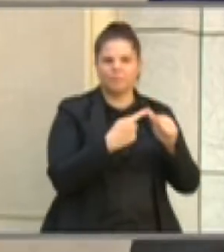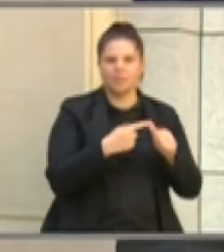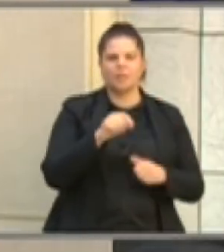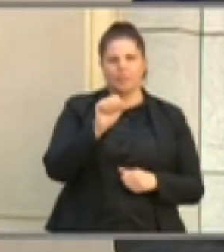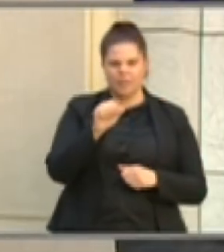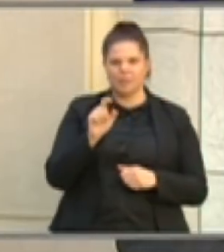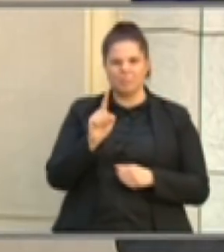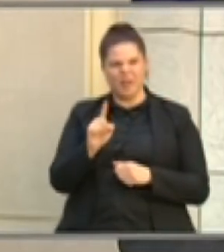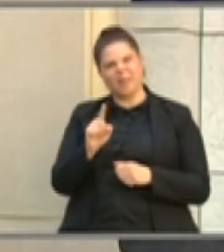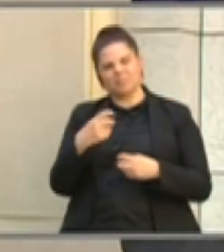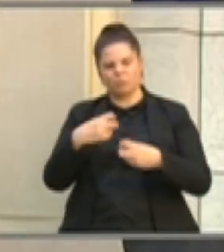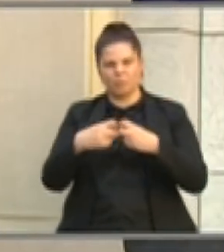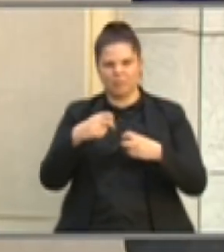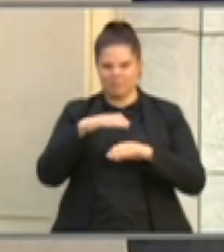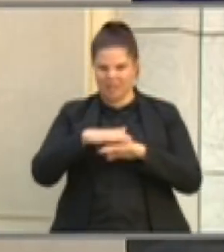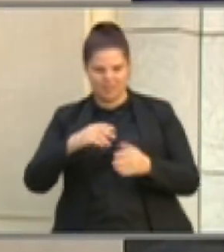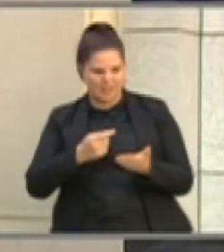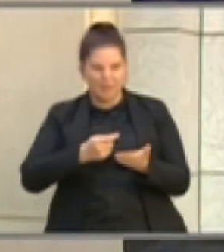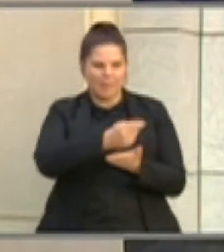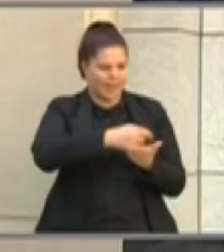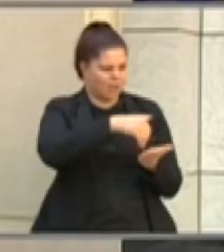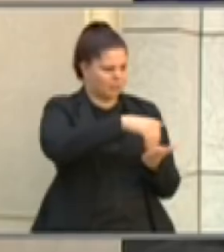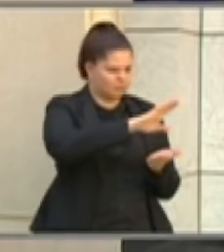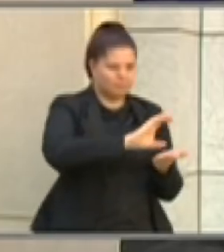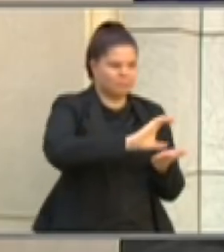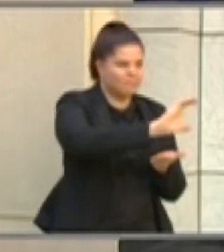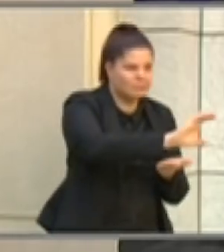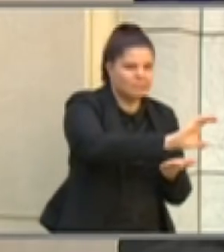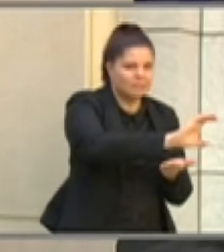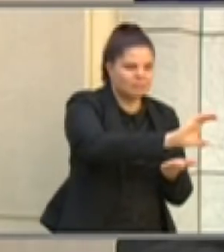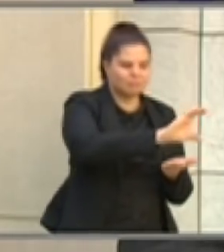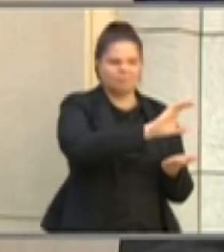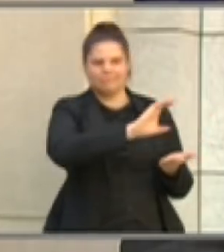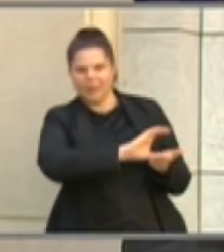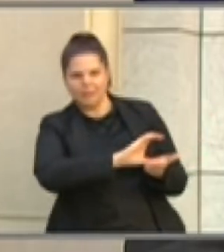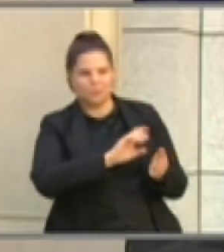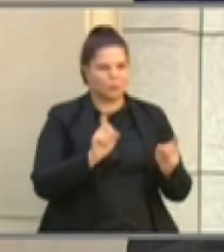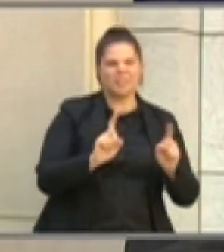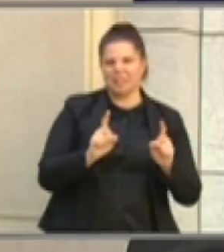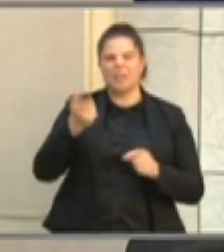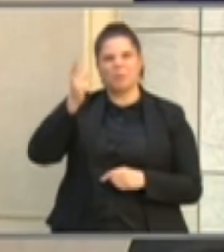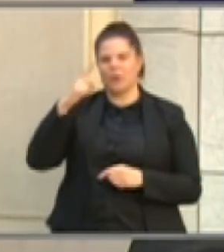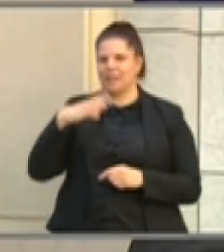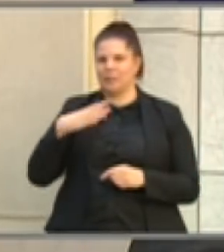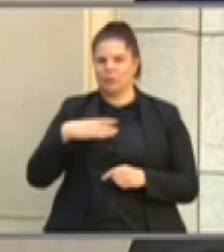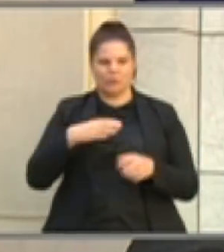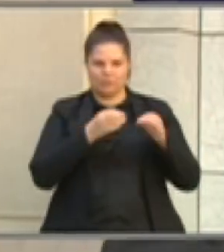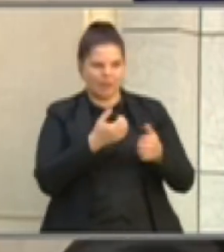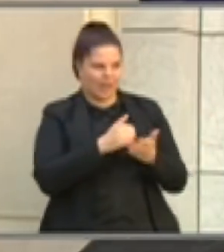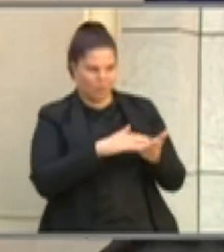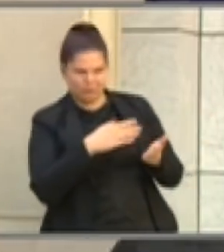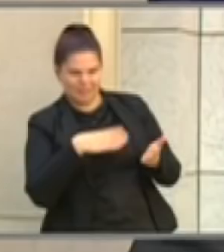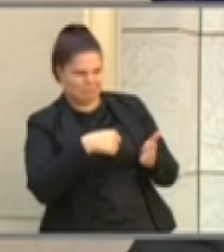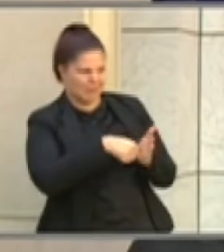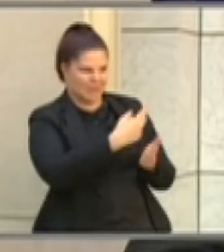that arrangement, and that would have to be sorted out, obviously, with the employer. For those who continue on with the business, then they